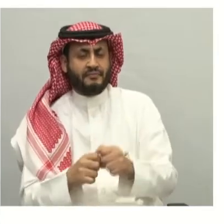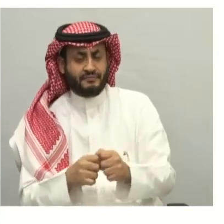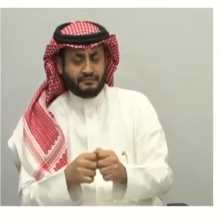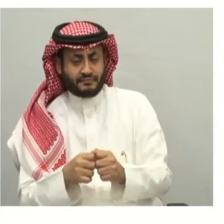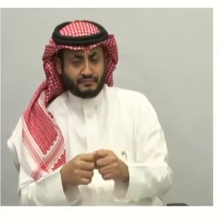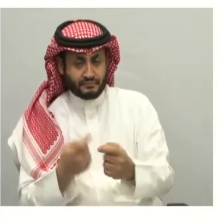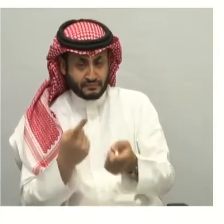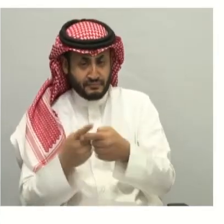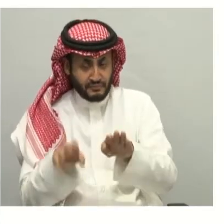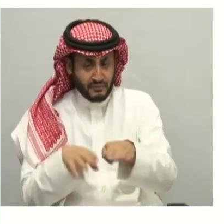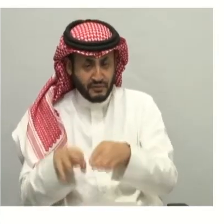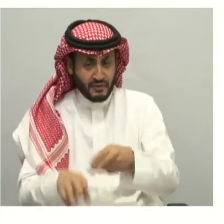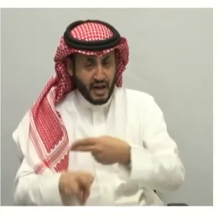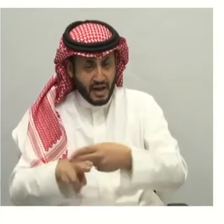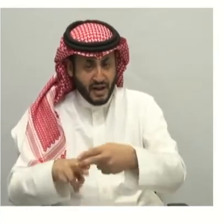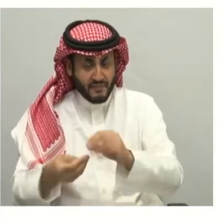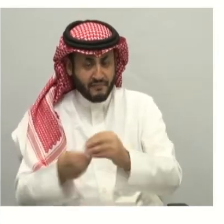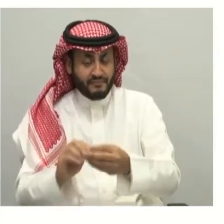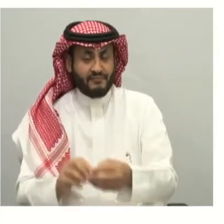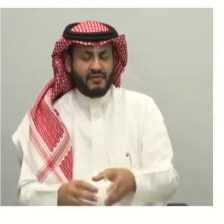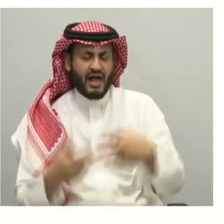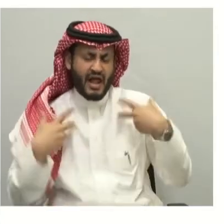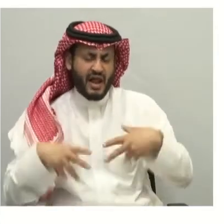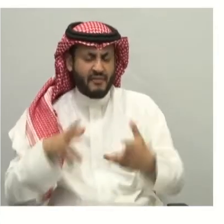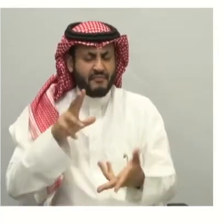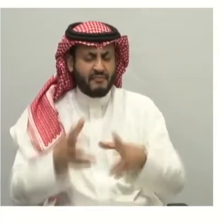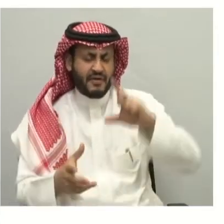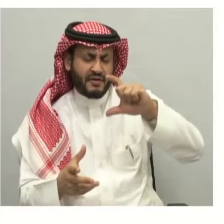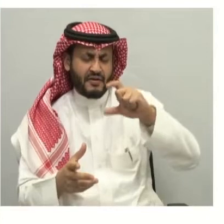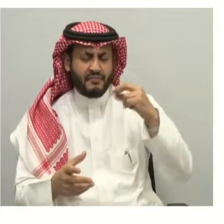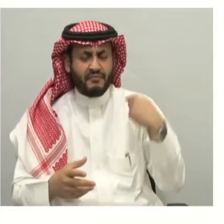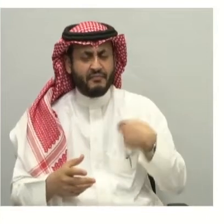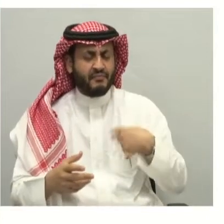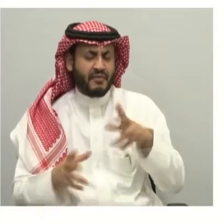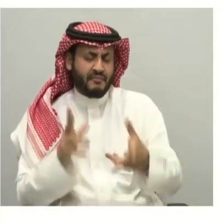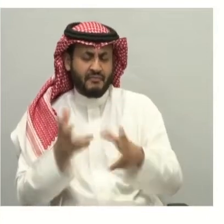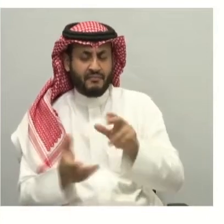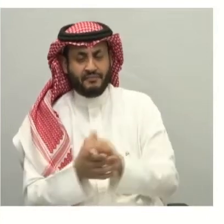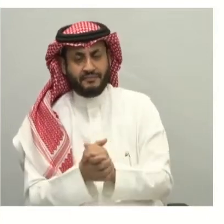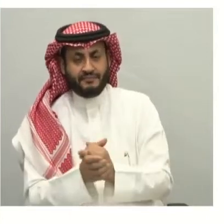buy a brown pair. I'm not sure about the coat. Maybe blue or black, I'll see.